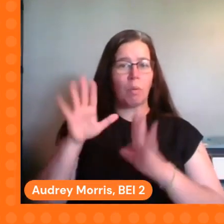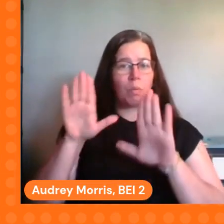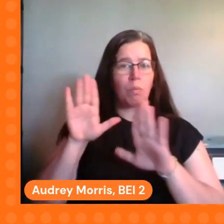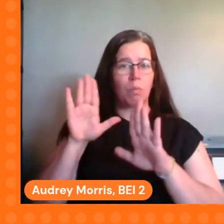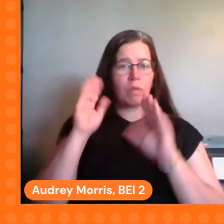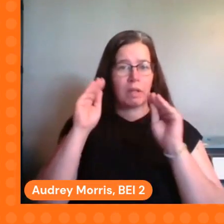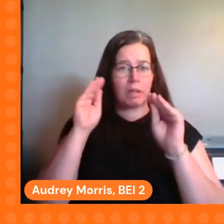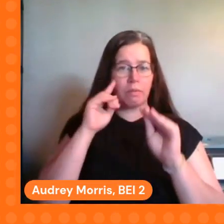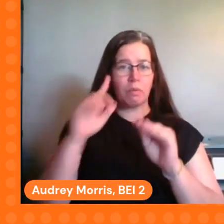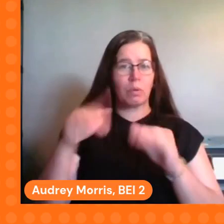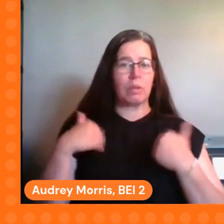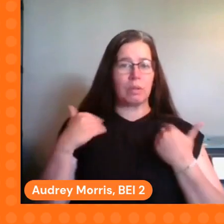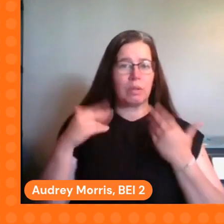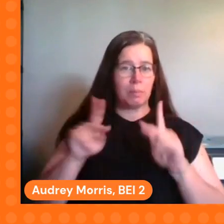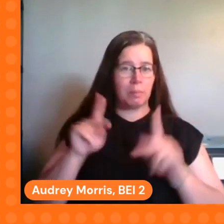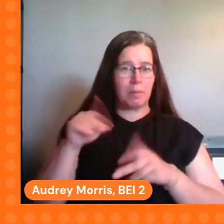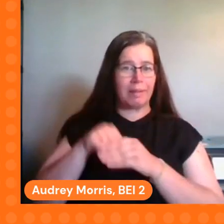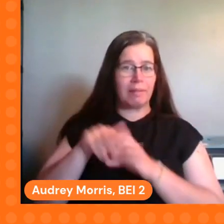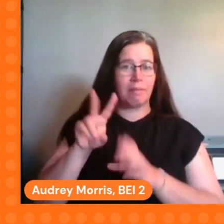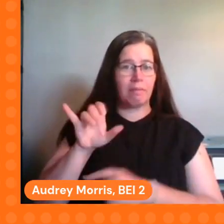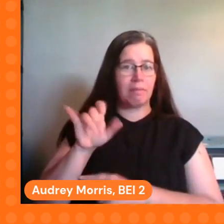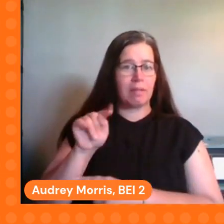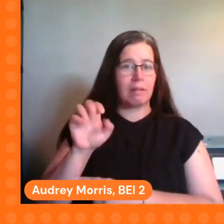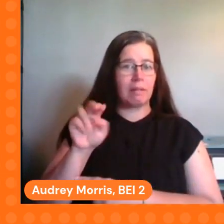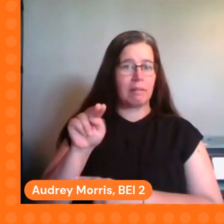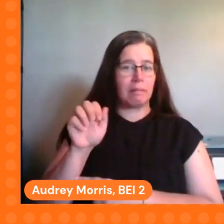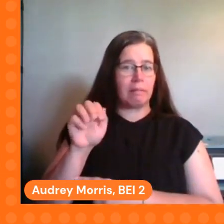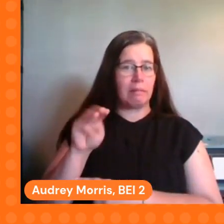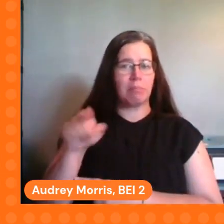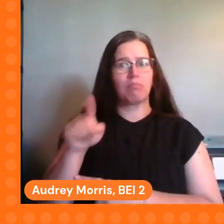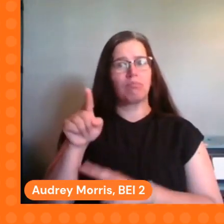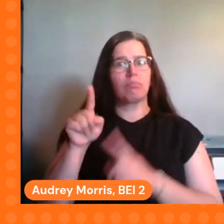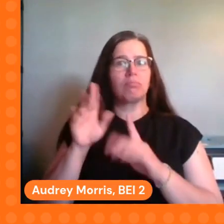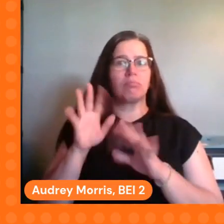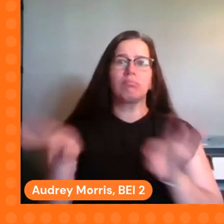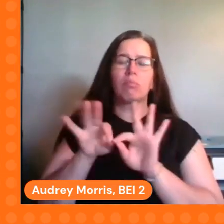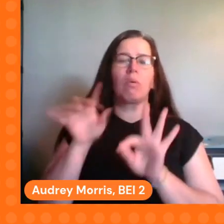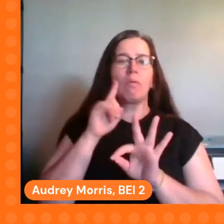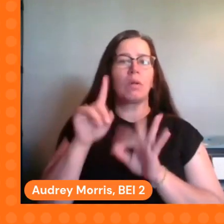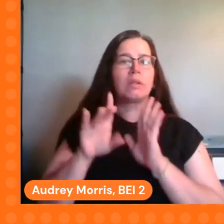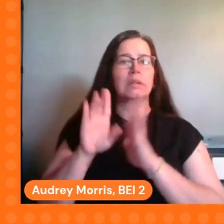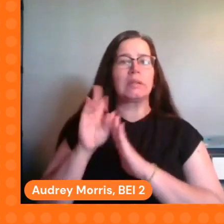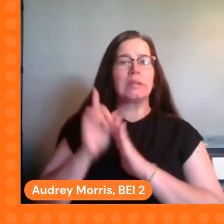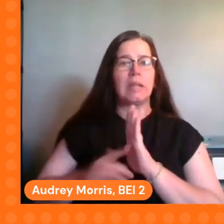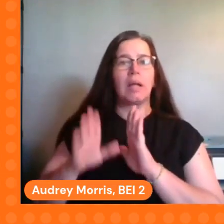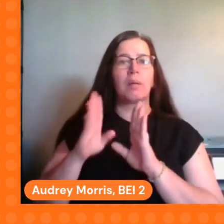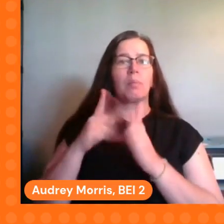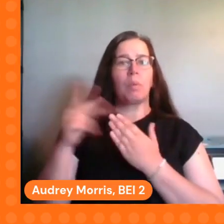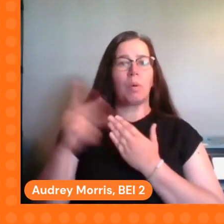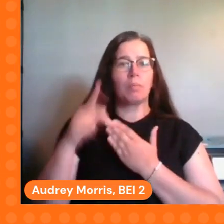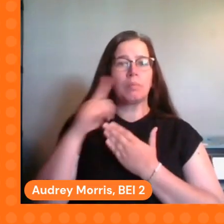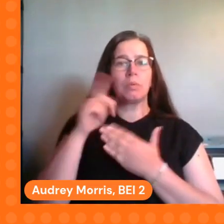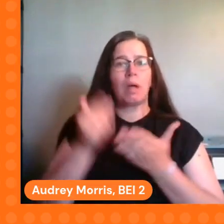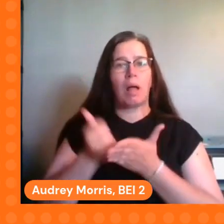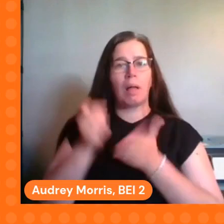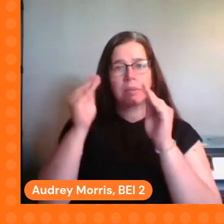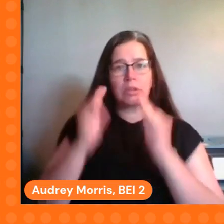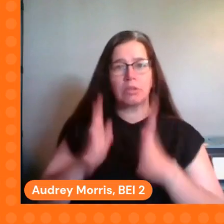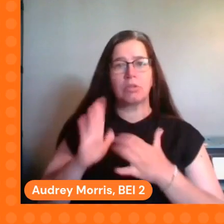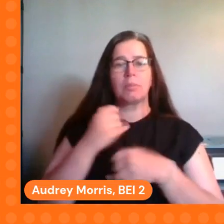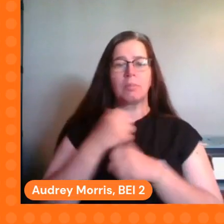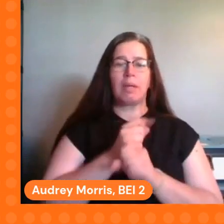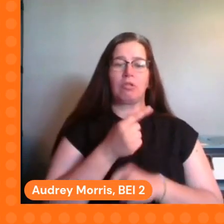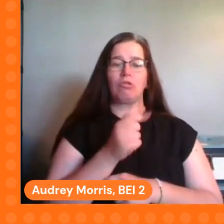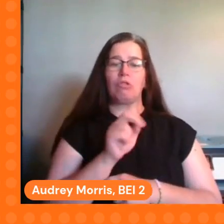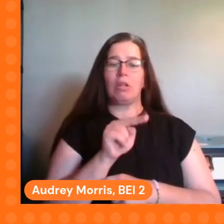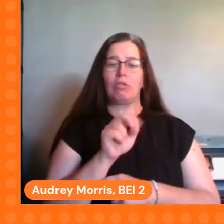of Vietnam. She's been instrumental in designing a professional learning program that helps teachers integrate generative AI into Scratch, into